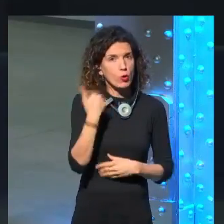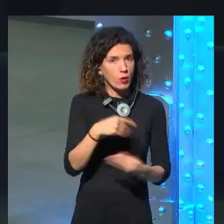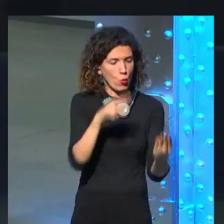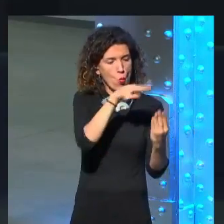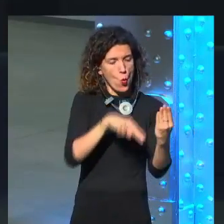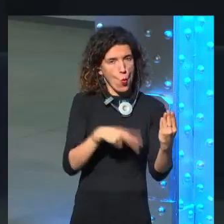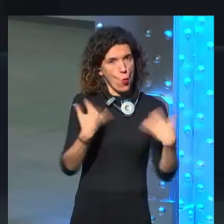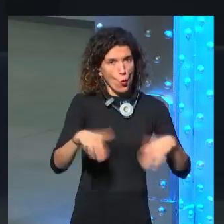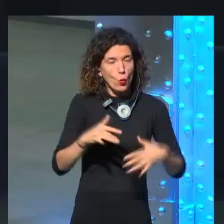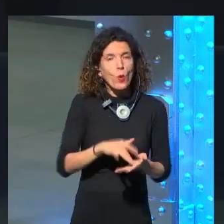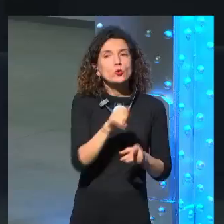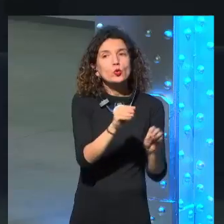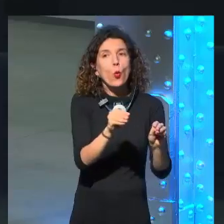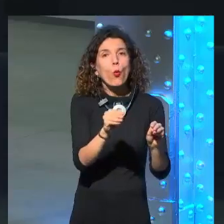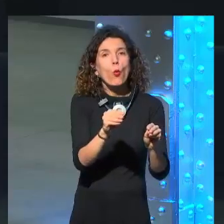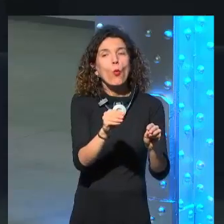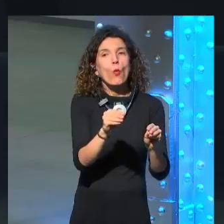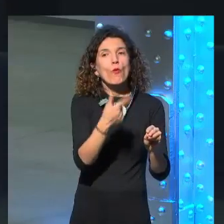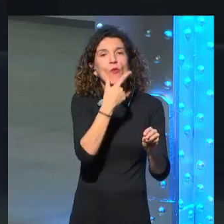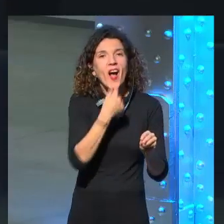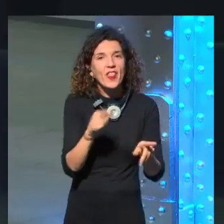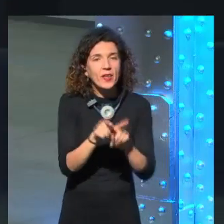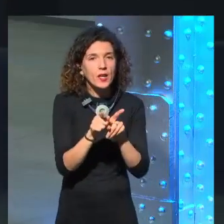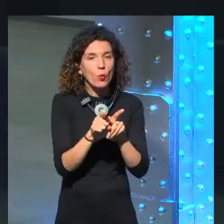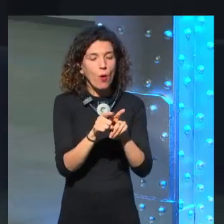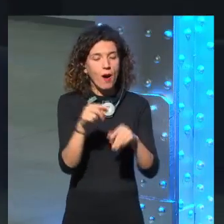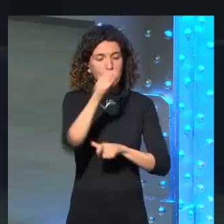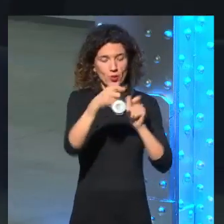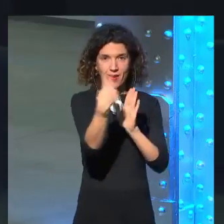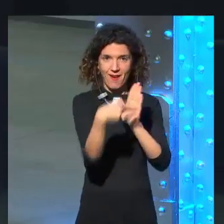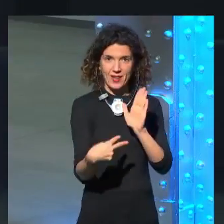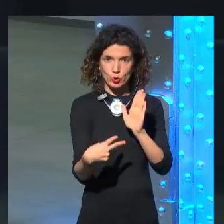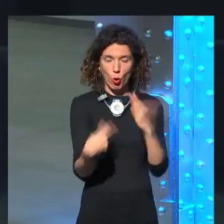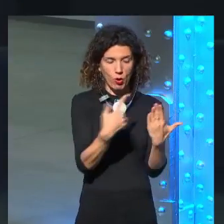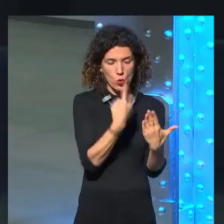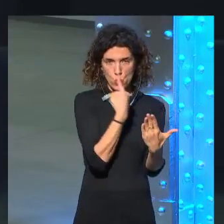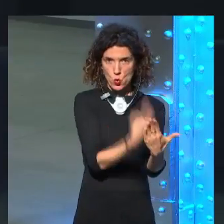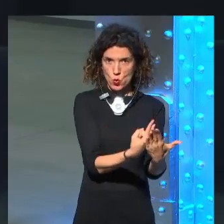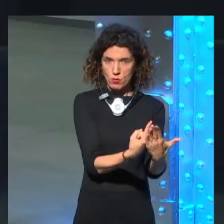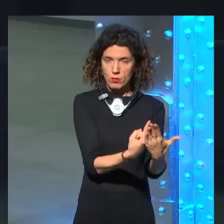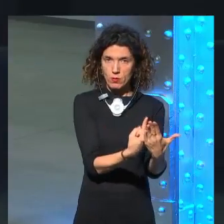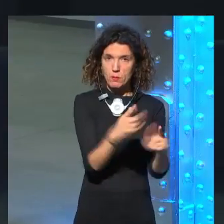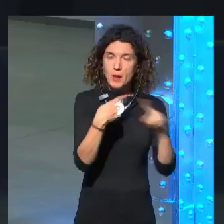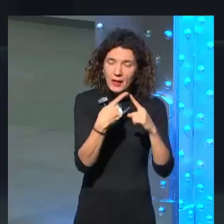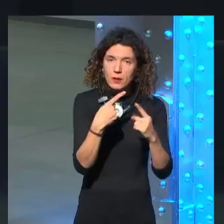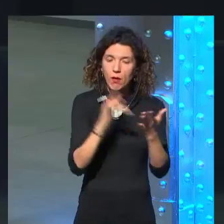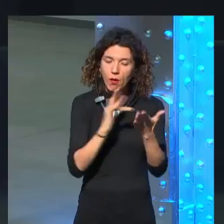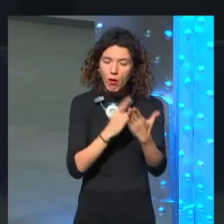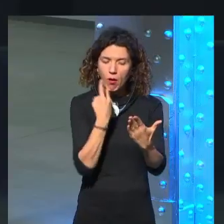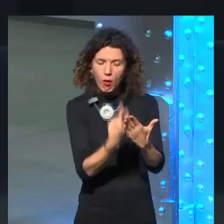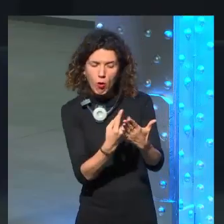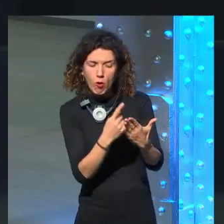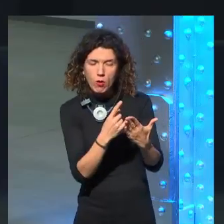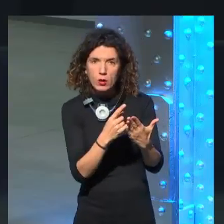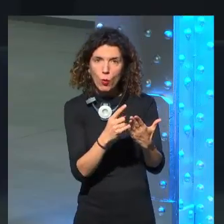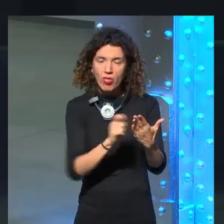his work, as happened to myself, because it is very easy for him to get you involved into